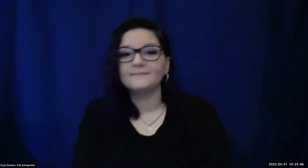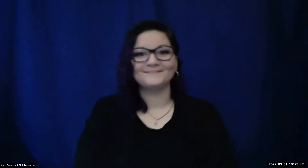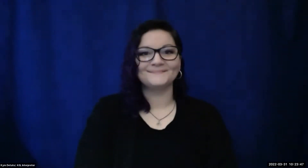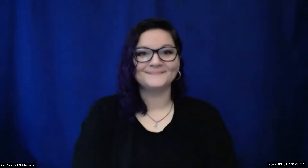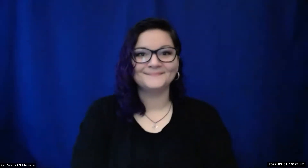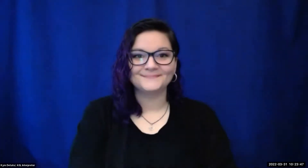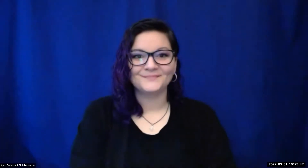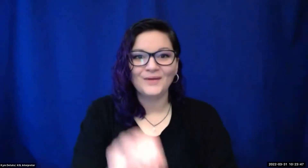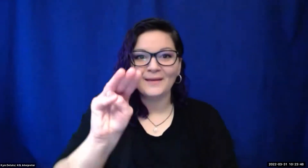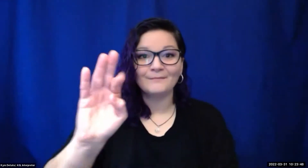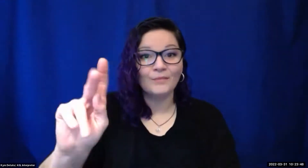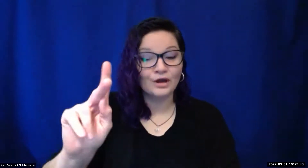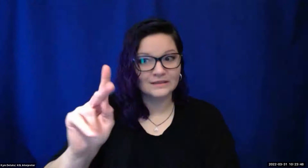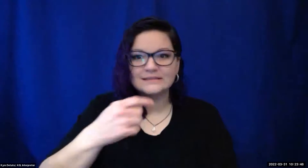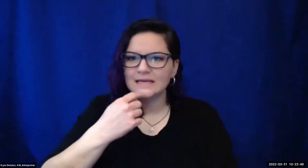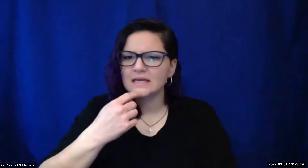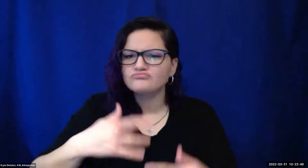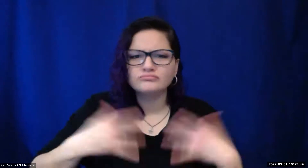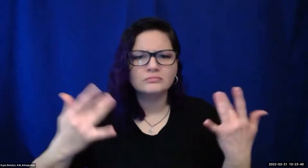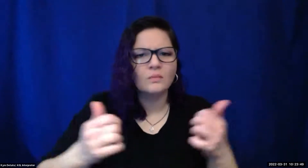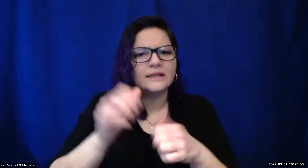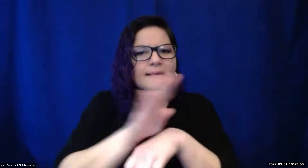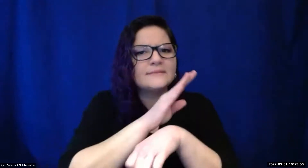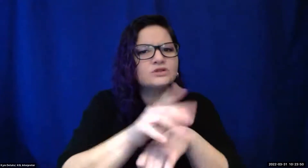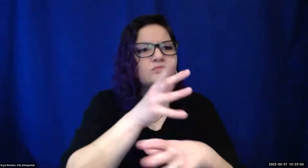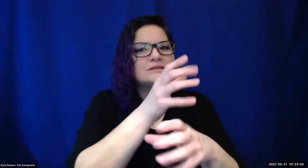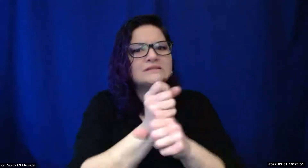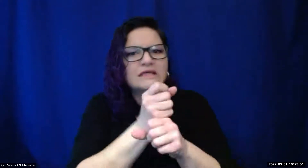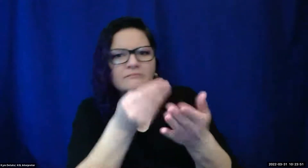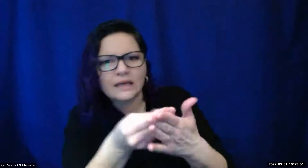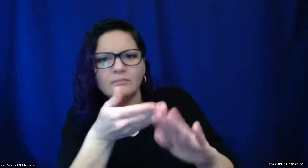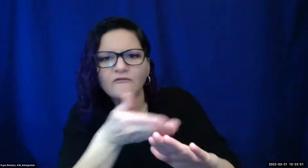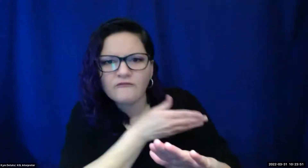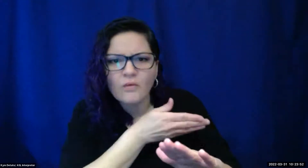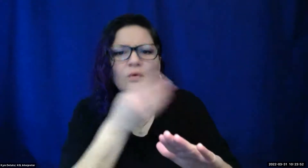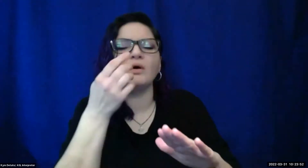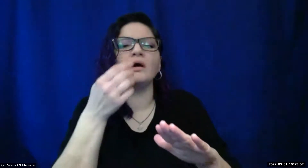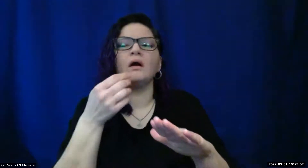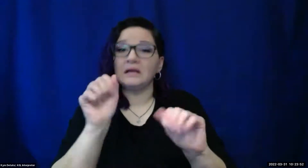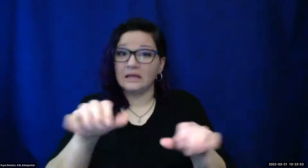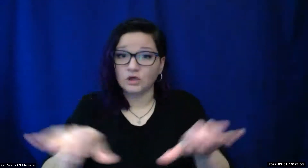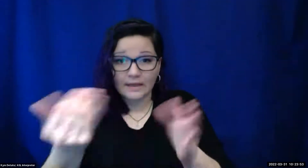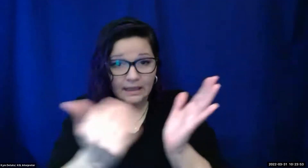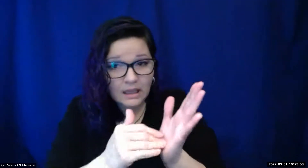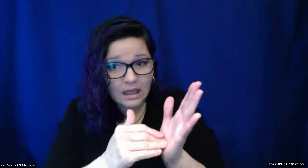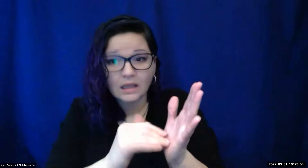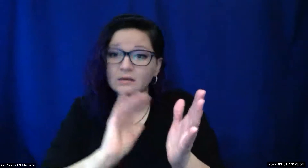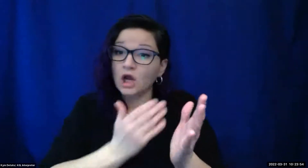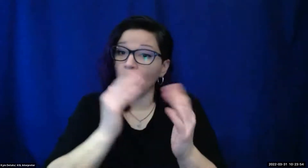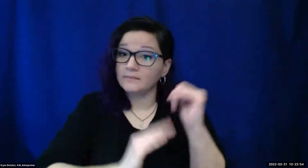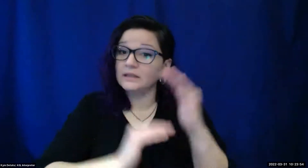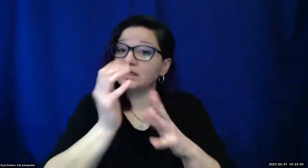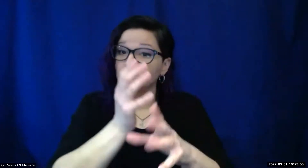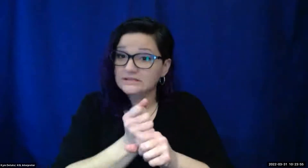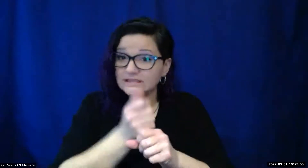Okay, Mark is asking, what about businesses who received facade money before? Can you do it again? Our building has received facade